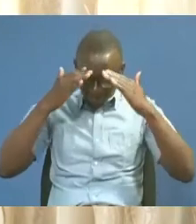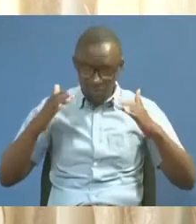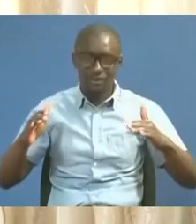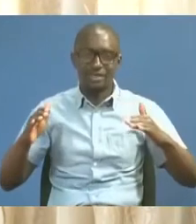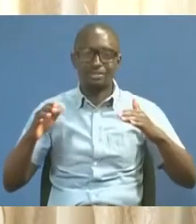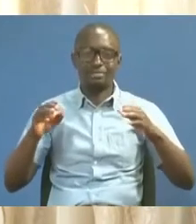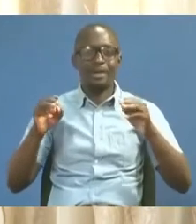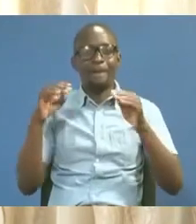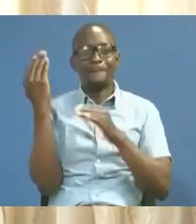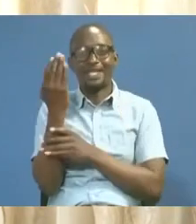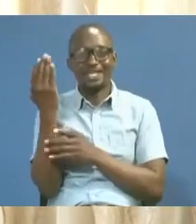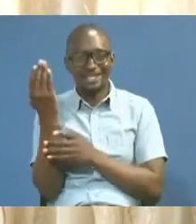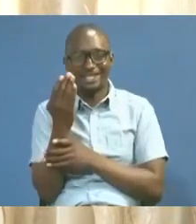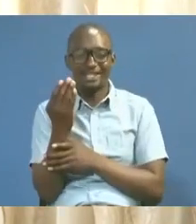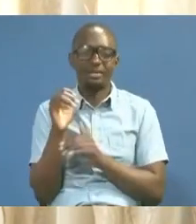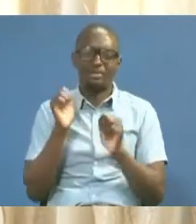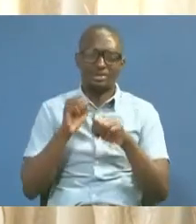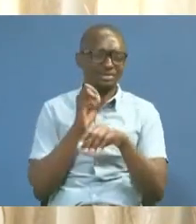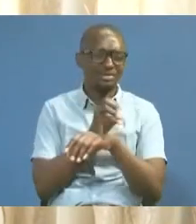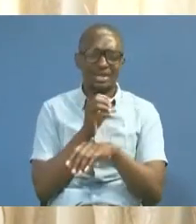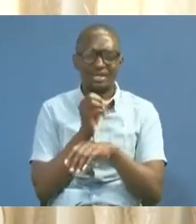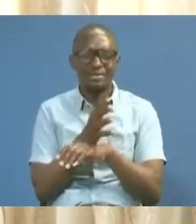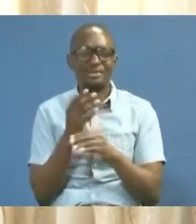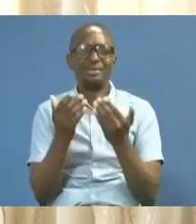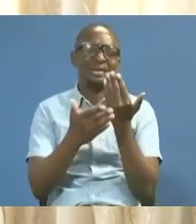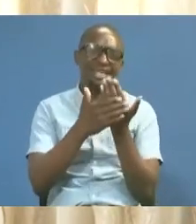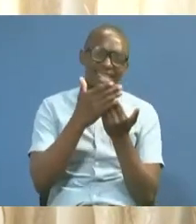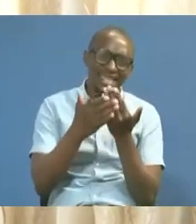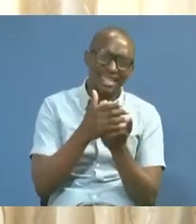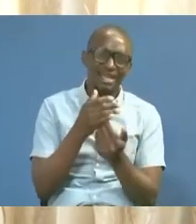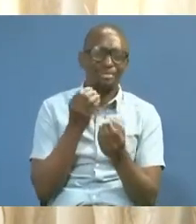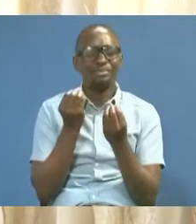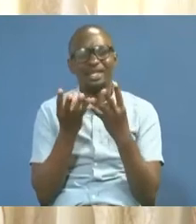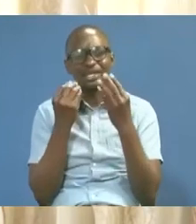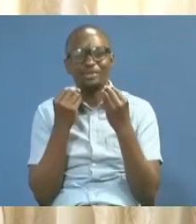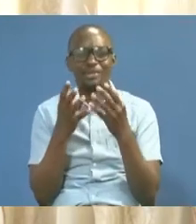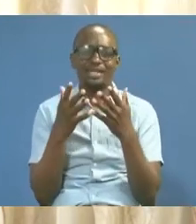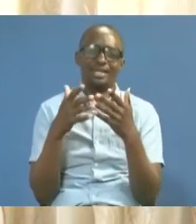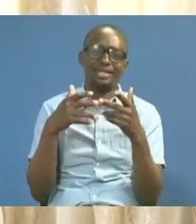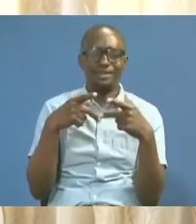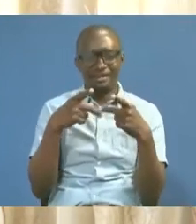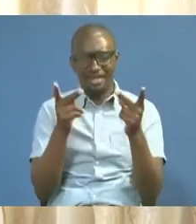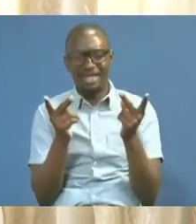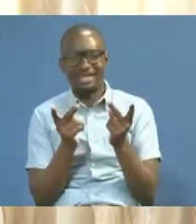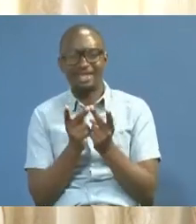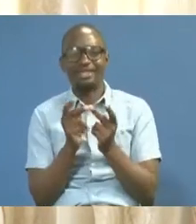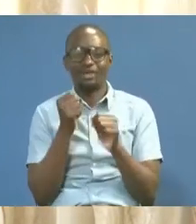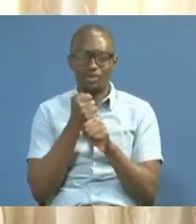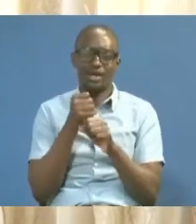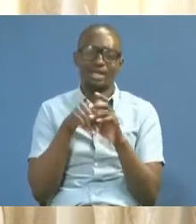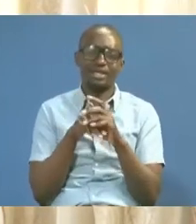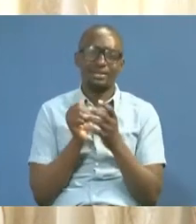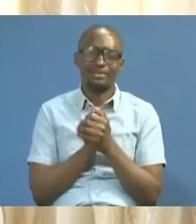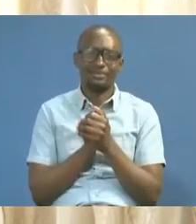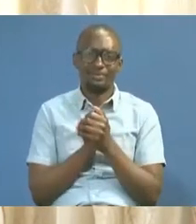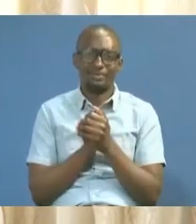care, in counseling. So those are areas, some of the areas that you can actually find yourself working in. And of course,